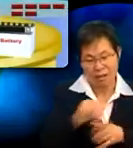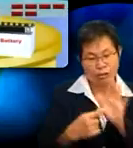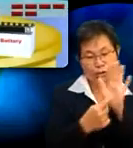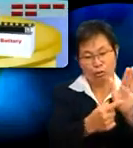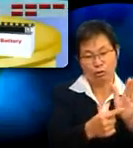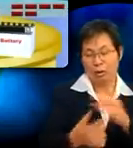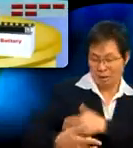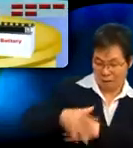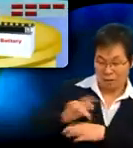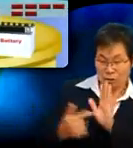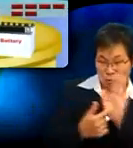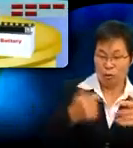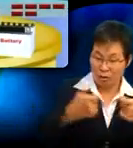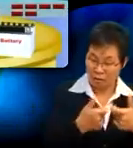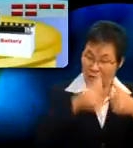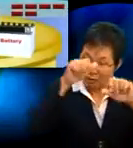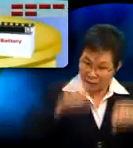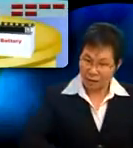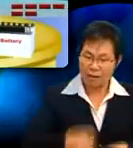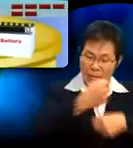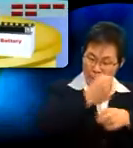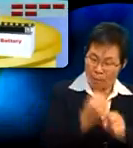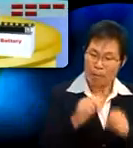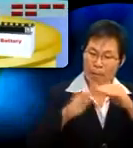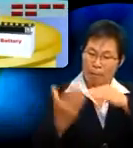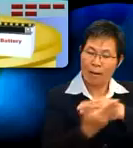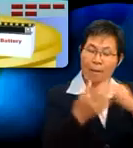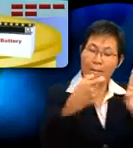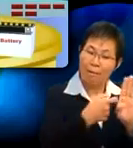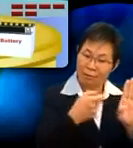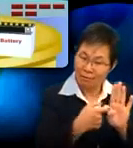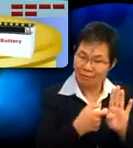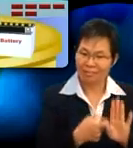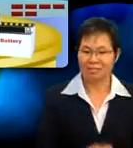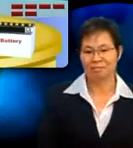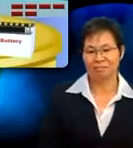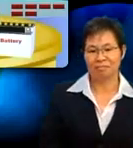And as I showed you earlier, electricity can also be produced by batteries.